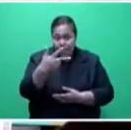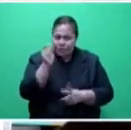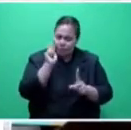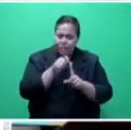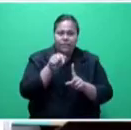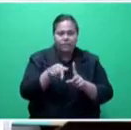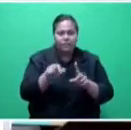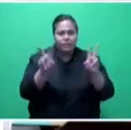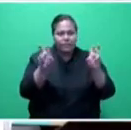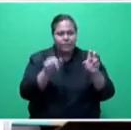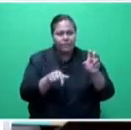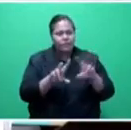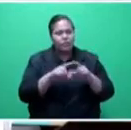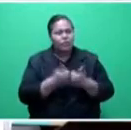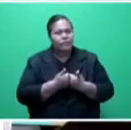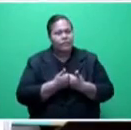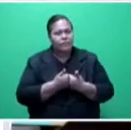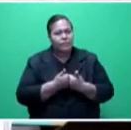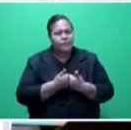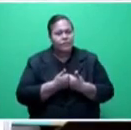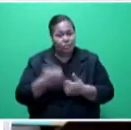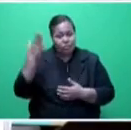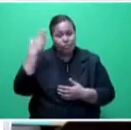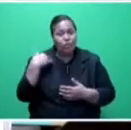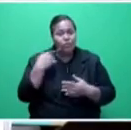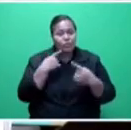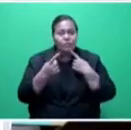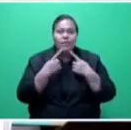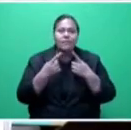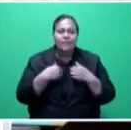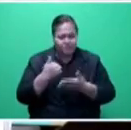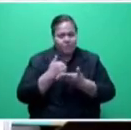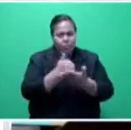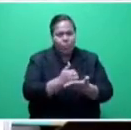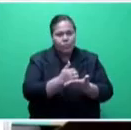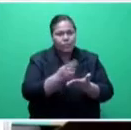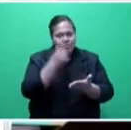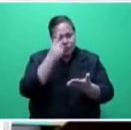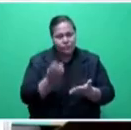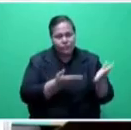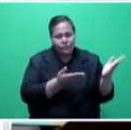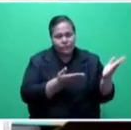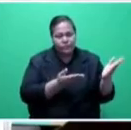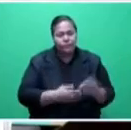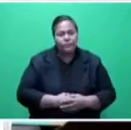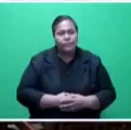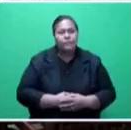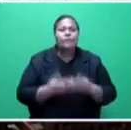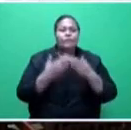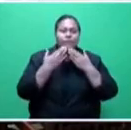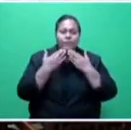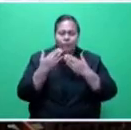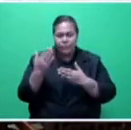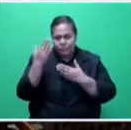of this convention. Based on those brief remarks, I therefore support the motion. I thank the Honourable Prime